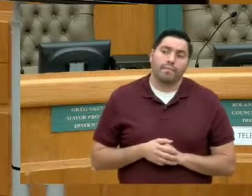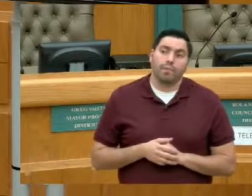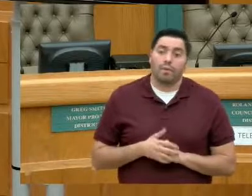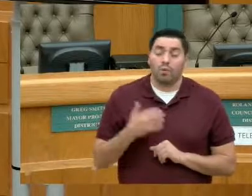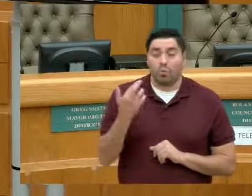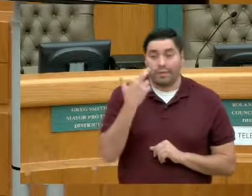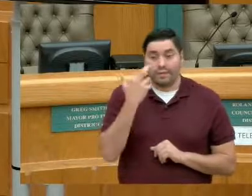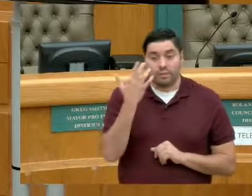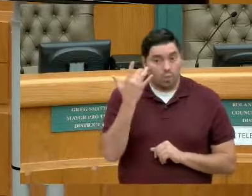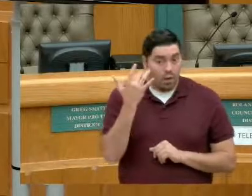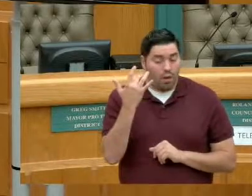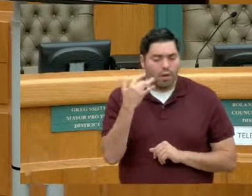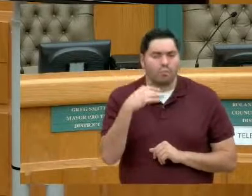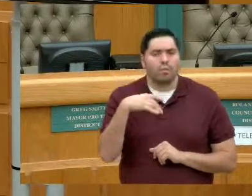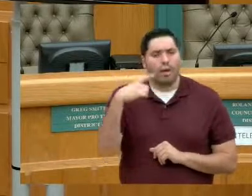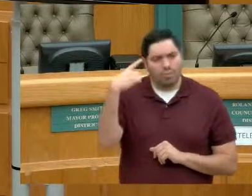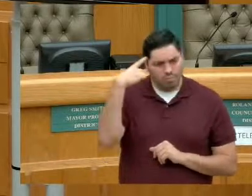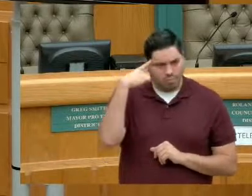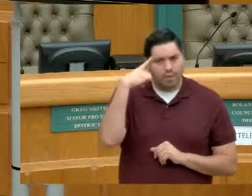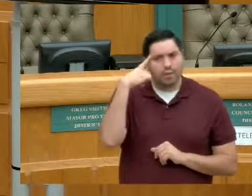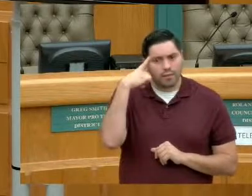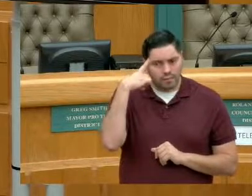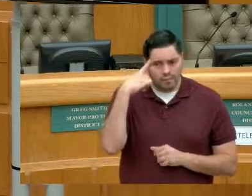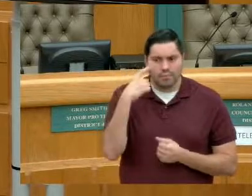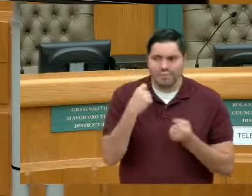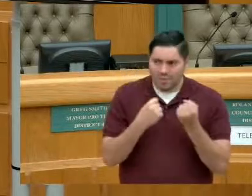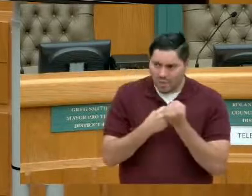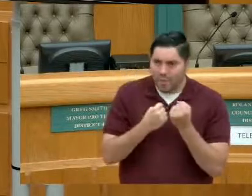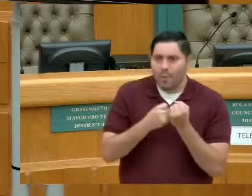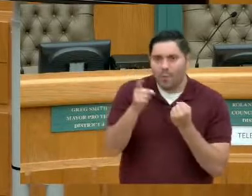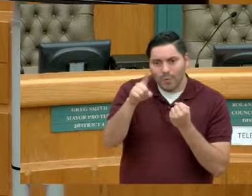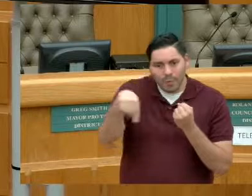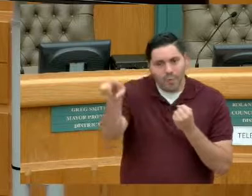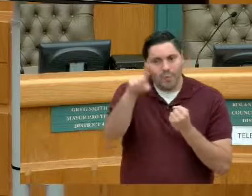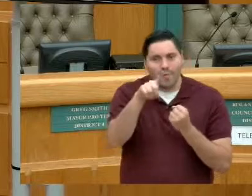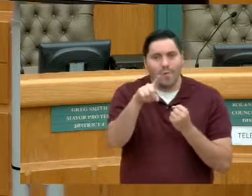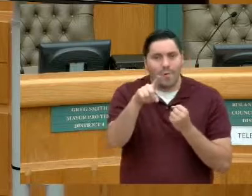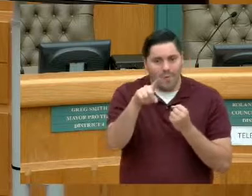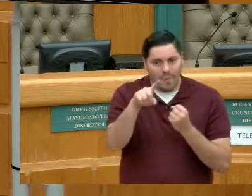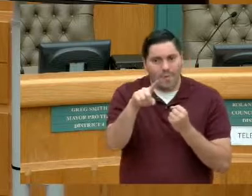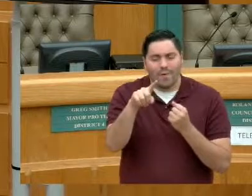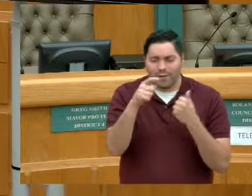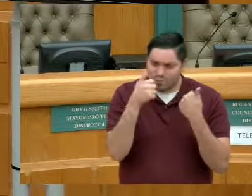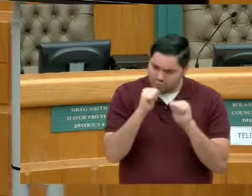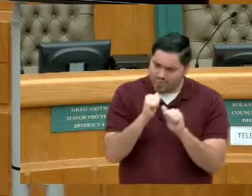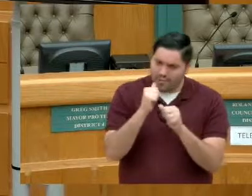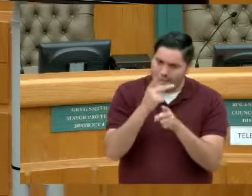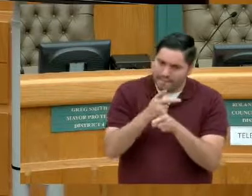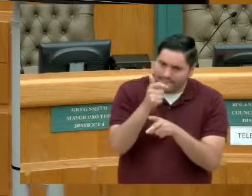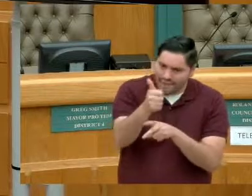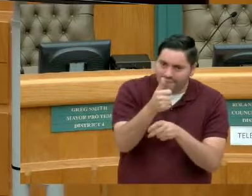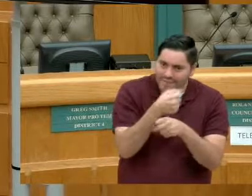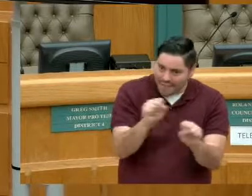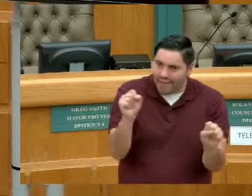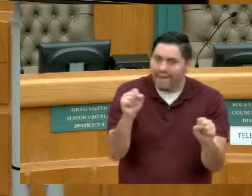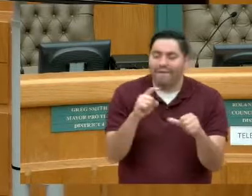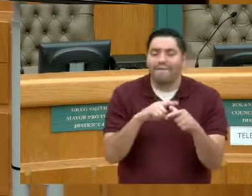significant is I think it's a reflection on the support that the community has given in trying to make sure that they keep themselves safe and their